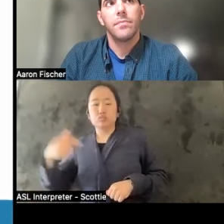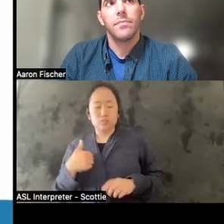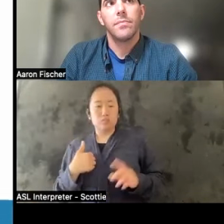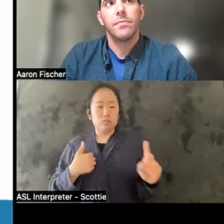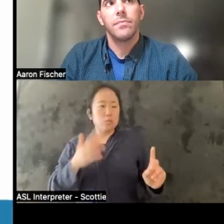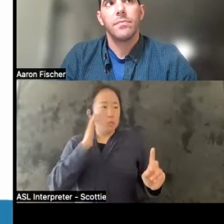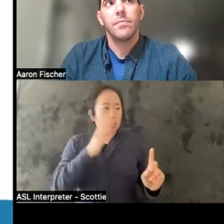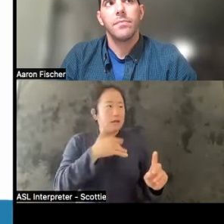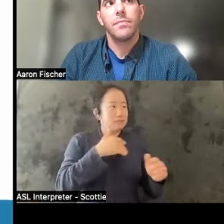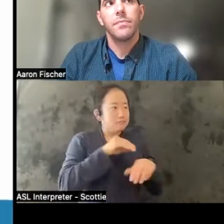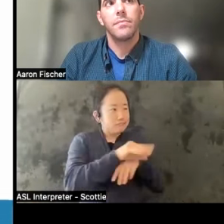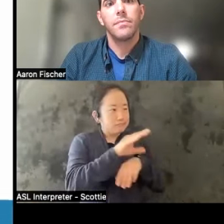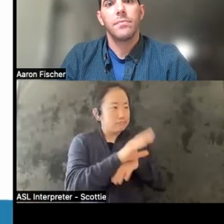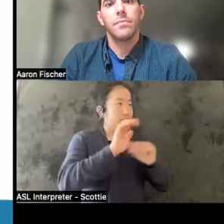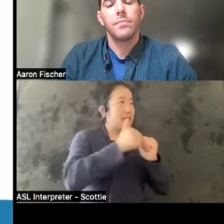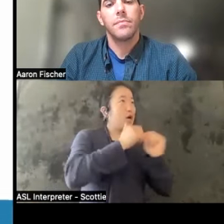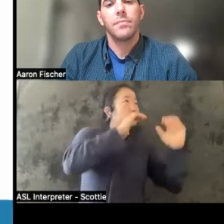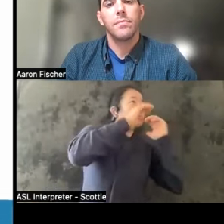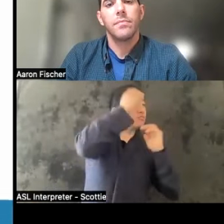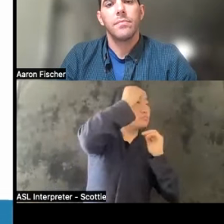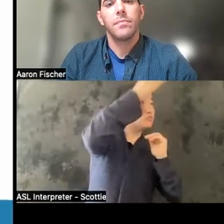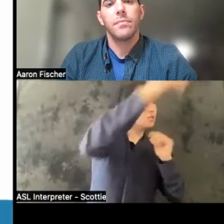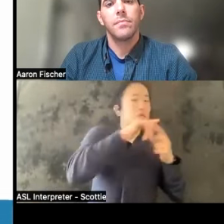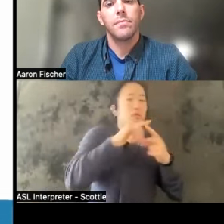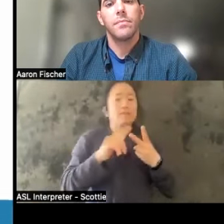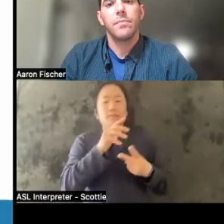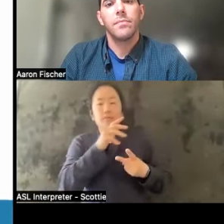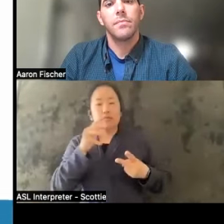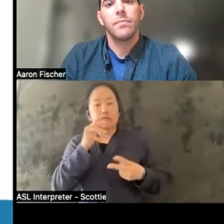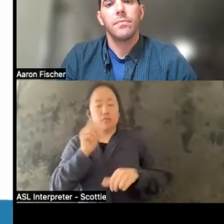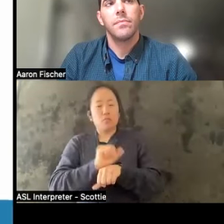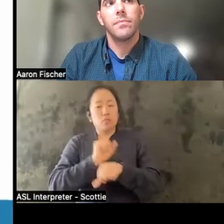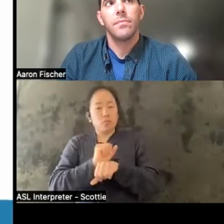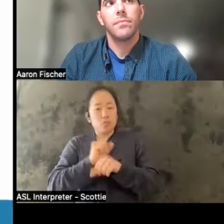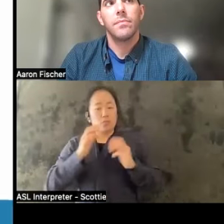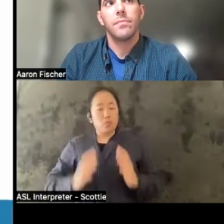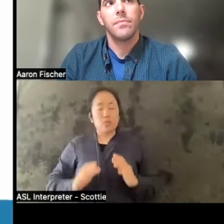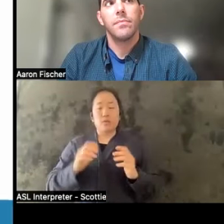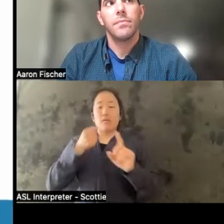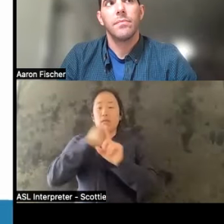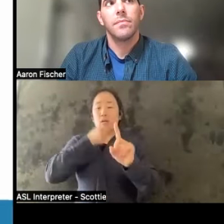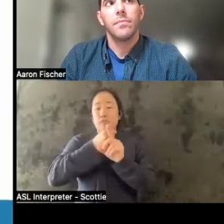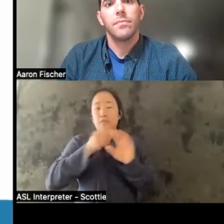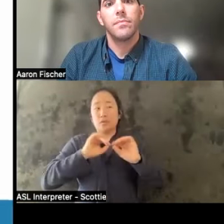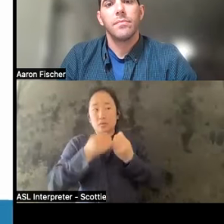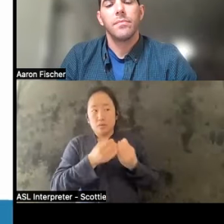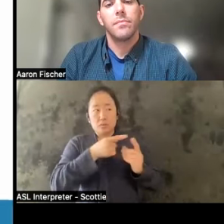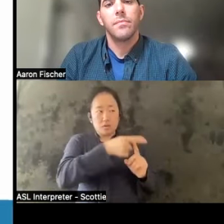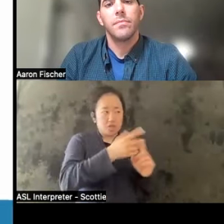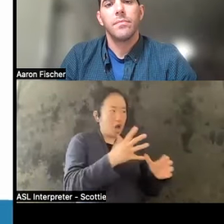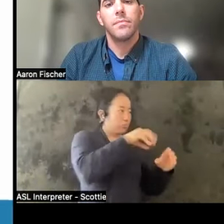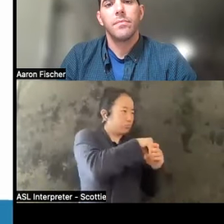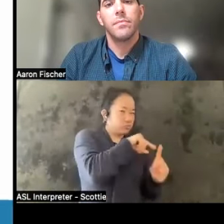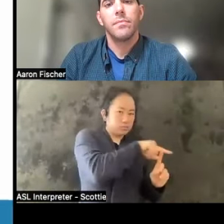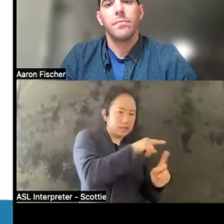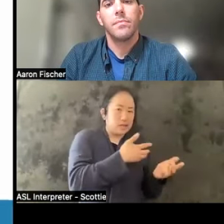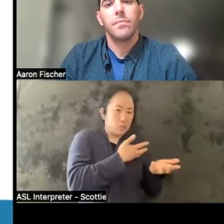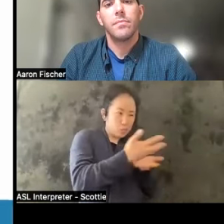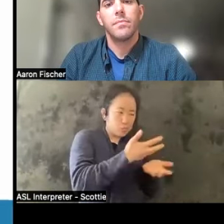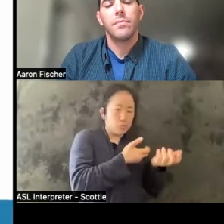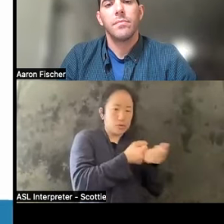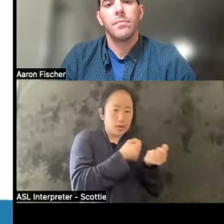the farm worker advocacy organizations in their communities. And those are the folks that agricultural